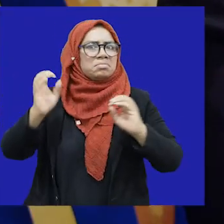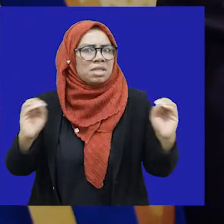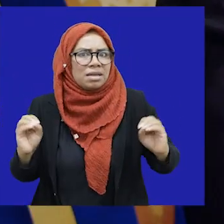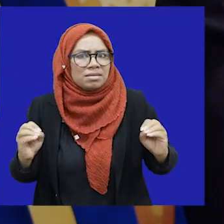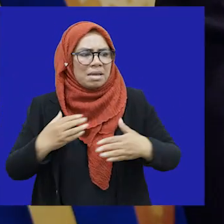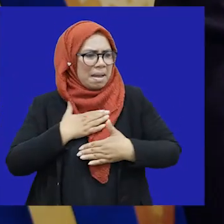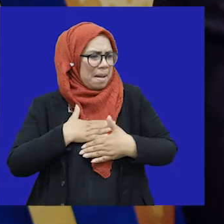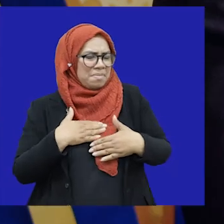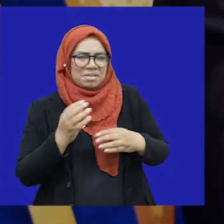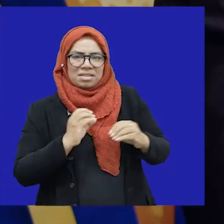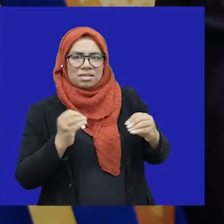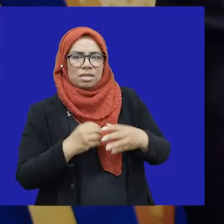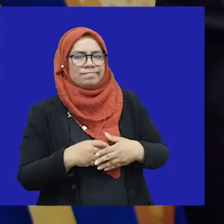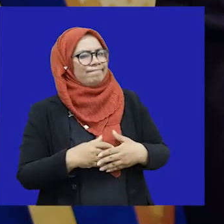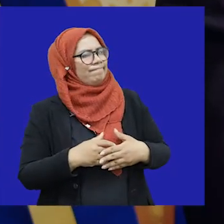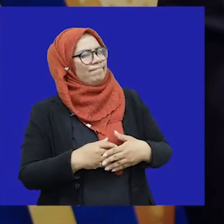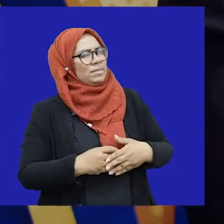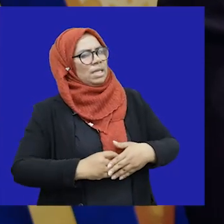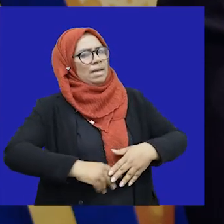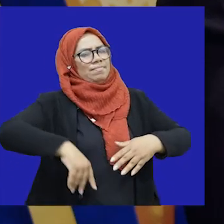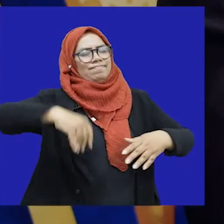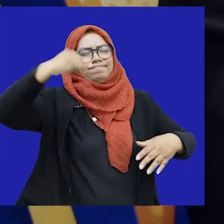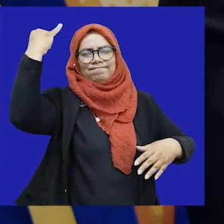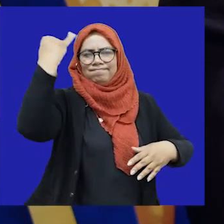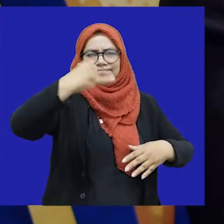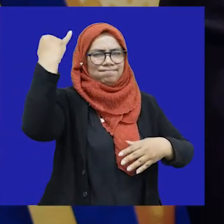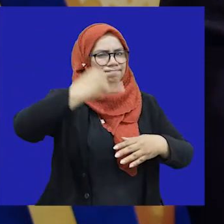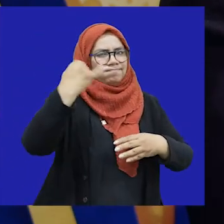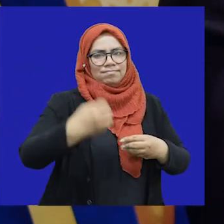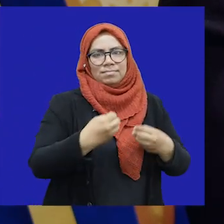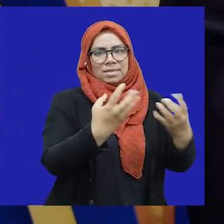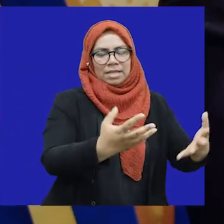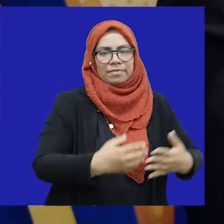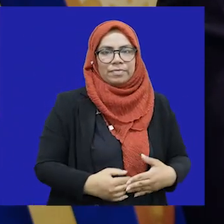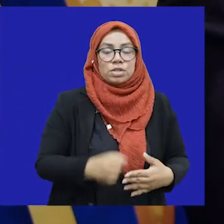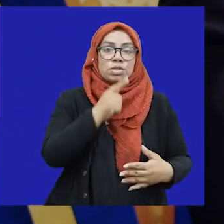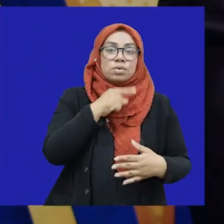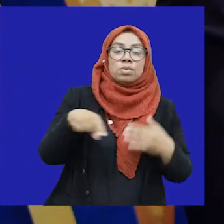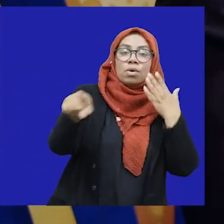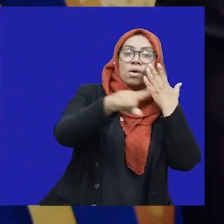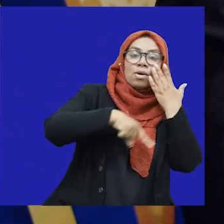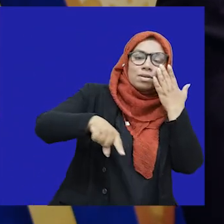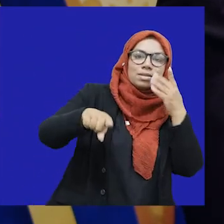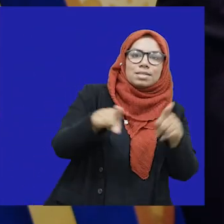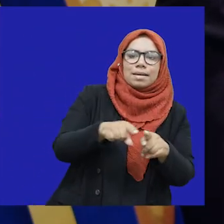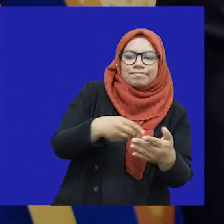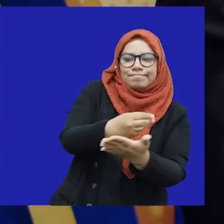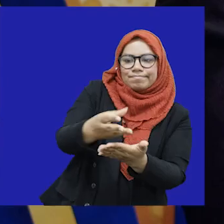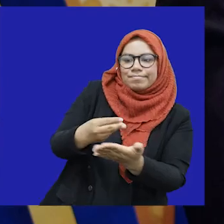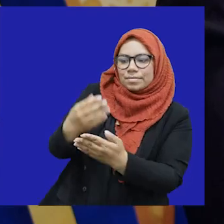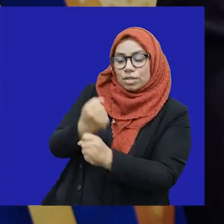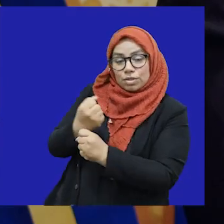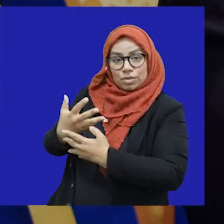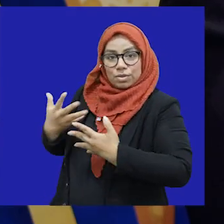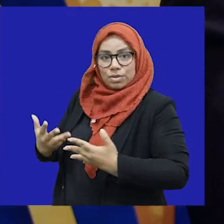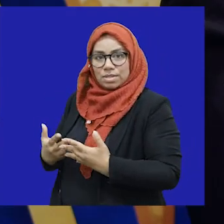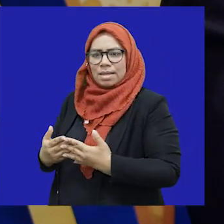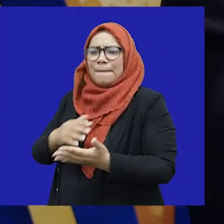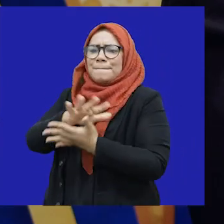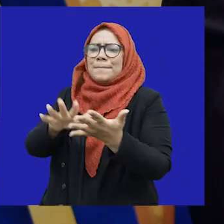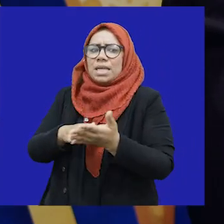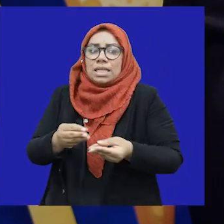view, including any effort made for the love or cause of Allah subhanahu wa ta'ala. For